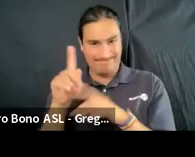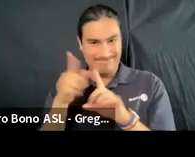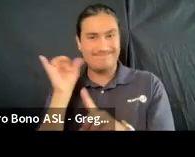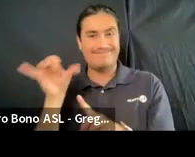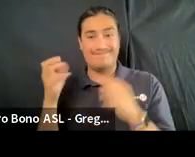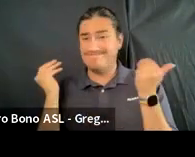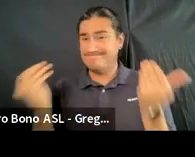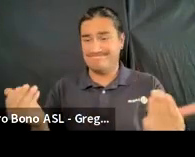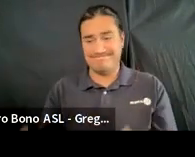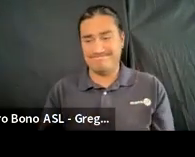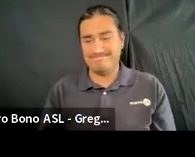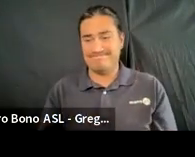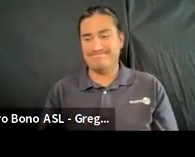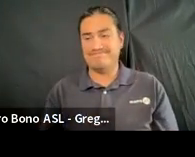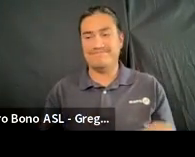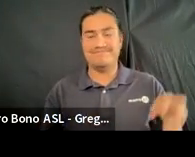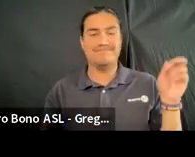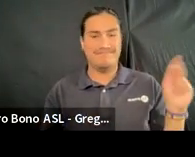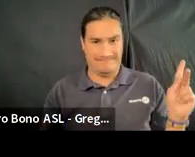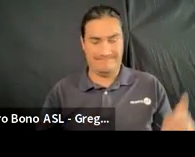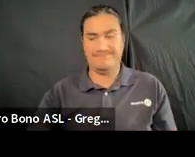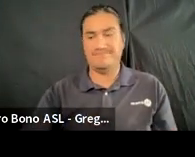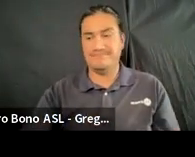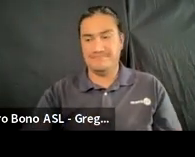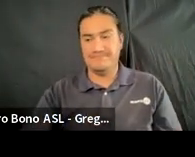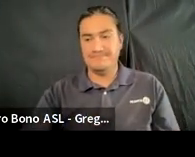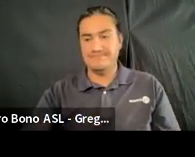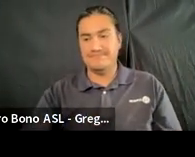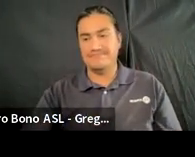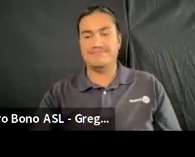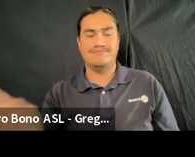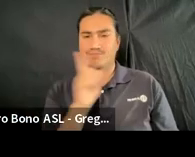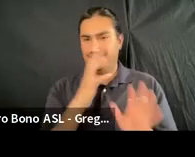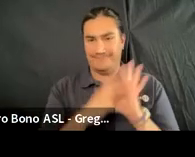it. All right. Very rough.